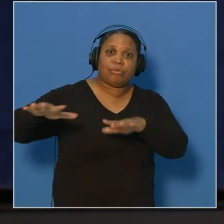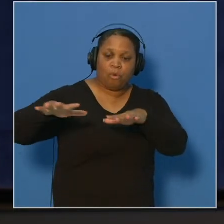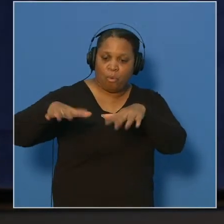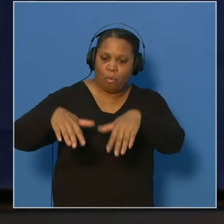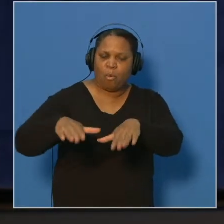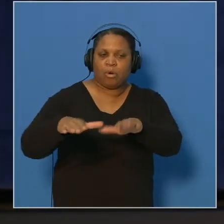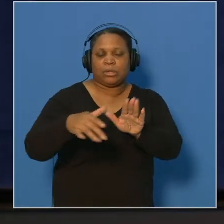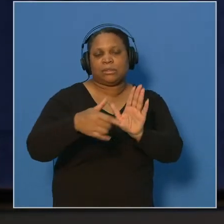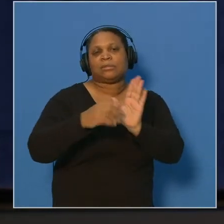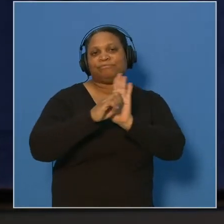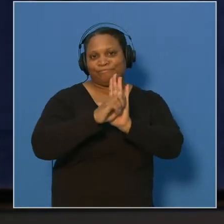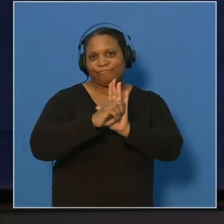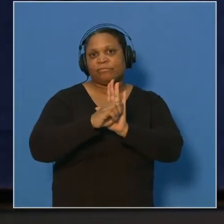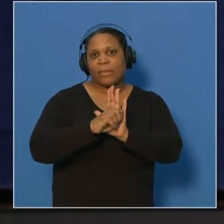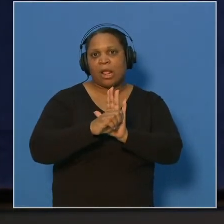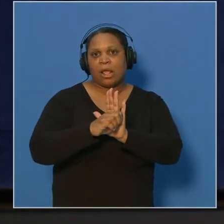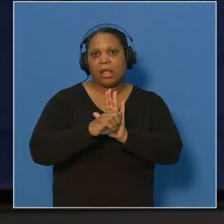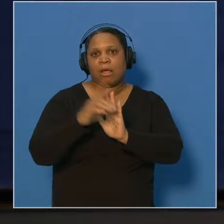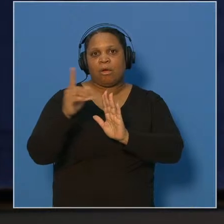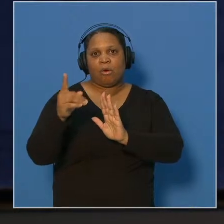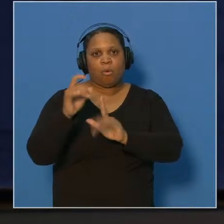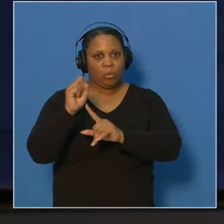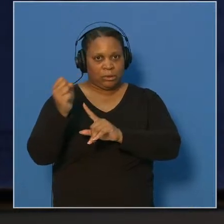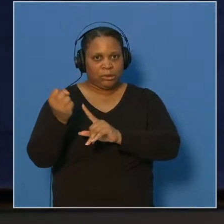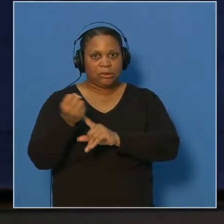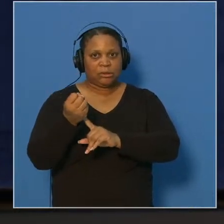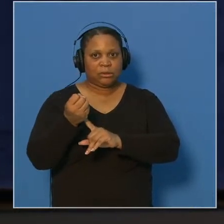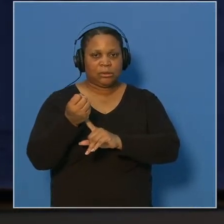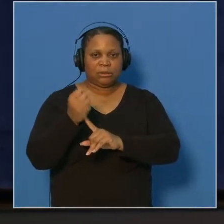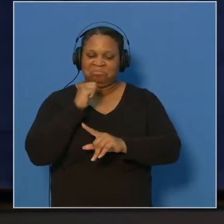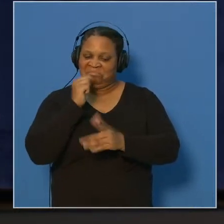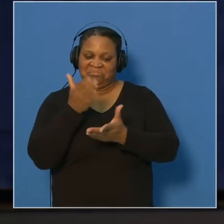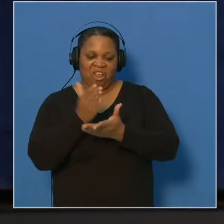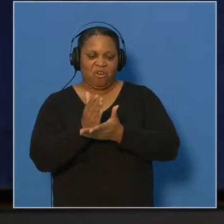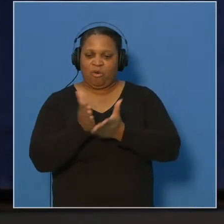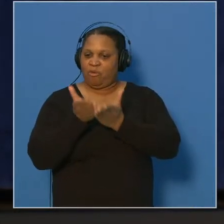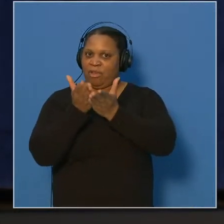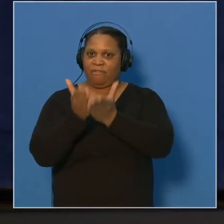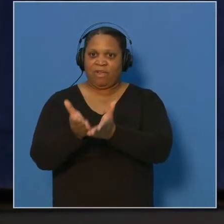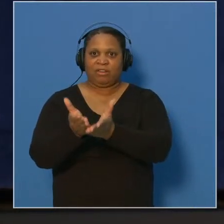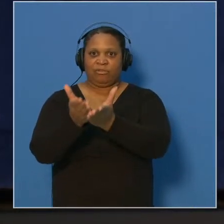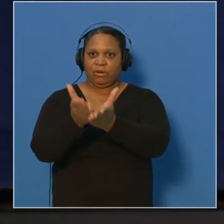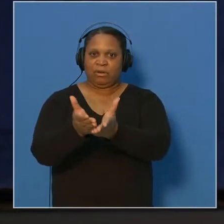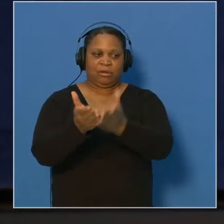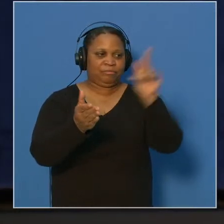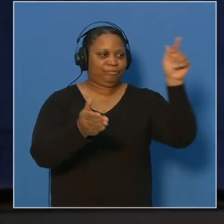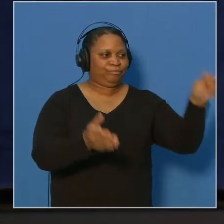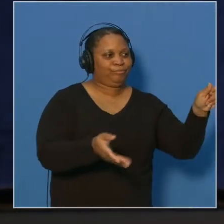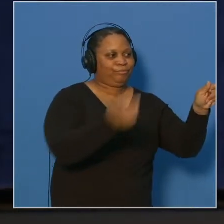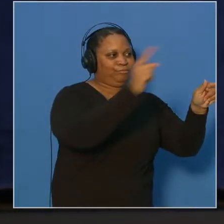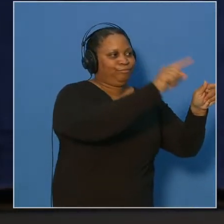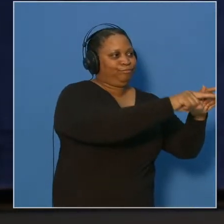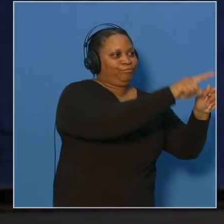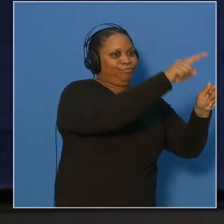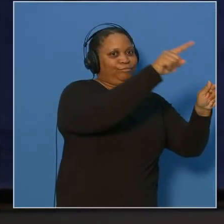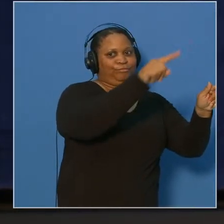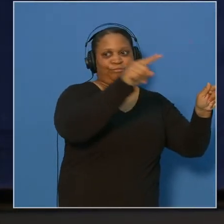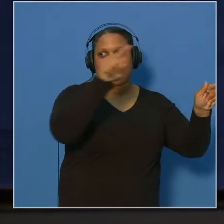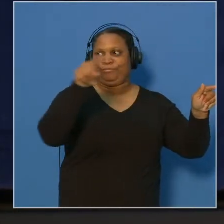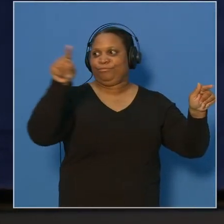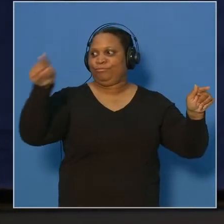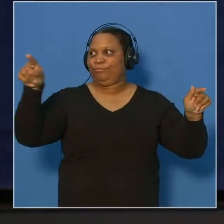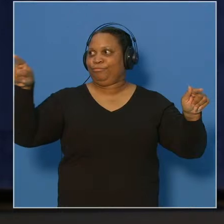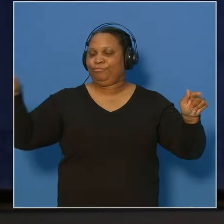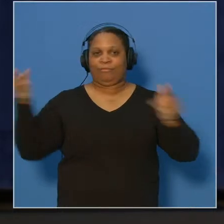an example, in one instance, an unauthorized vessel was traveling from one end of the island to the other to visit a